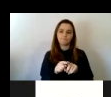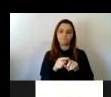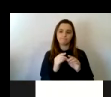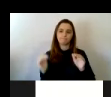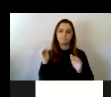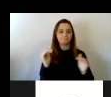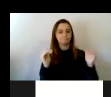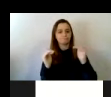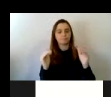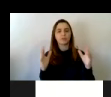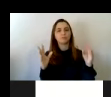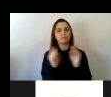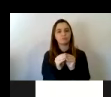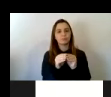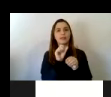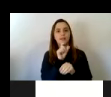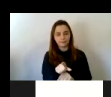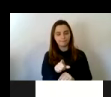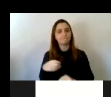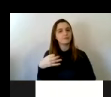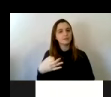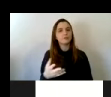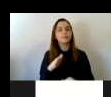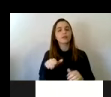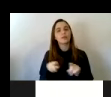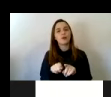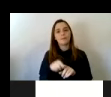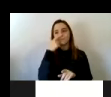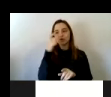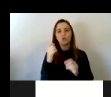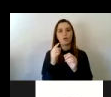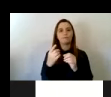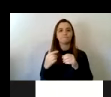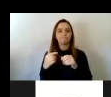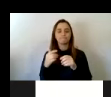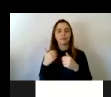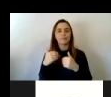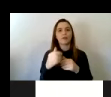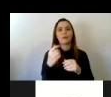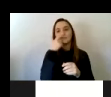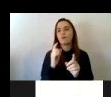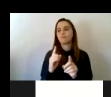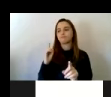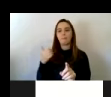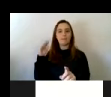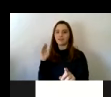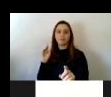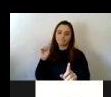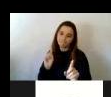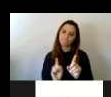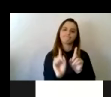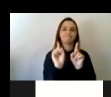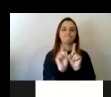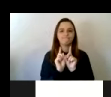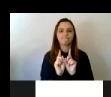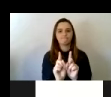this perspective all the time, that leave no one behind. We think this is the most important, and to leave no one behind, we